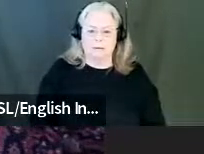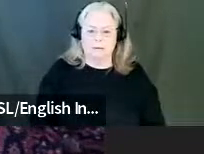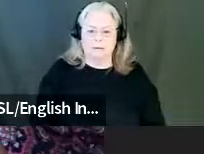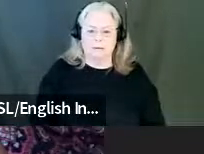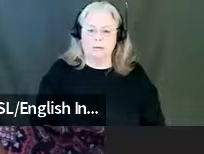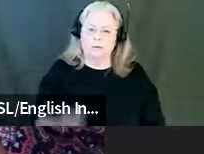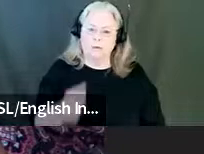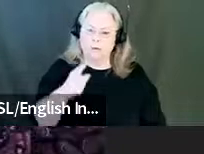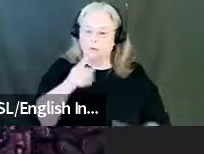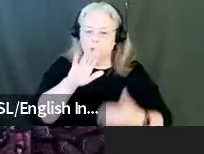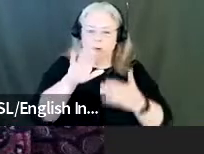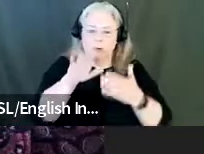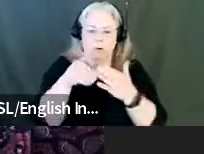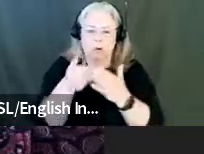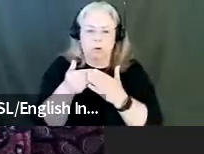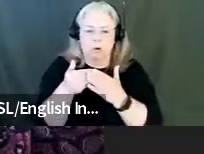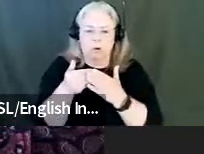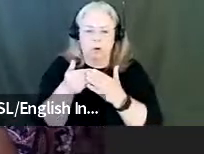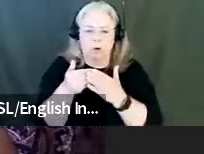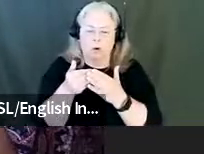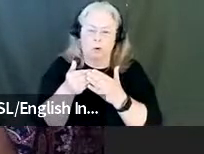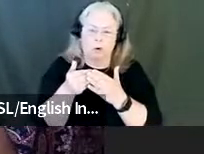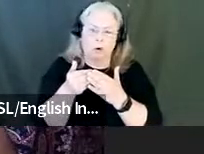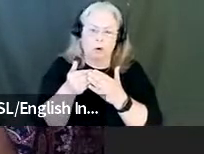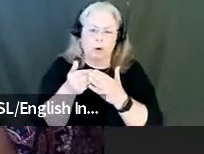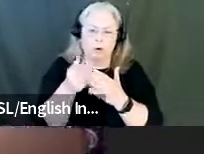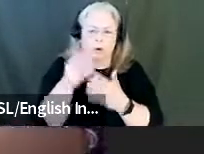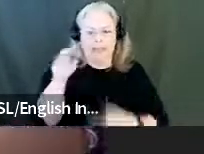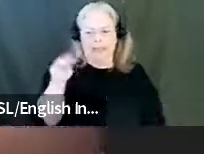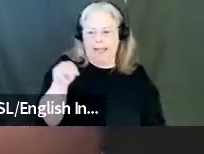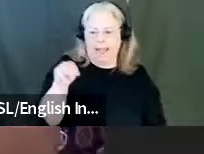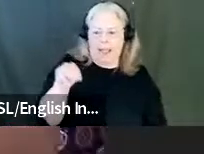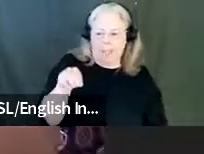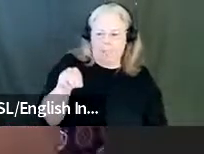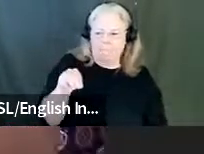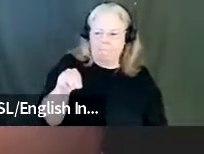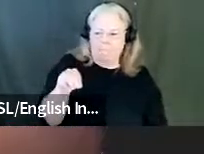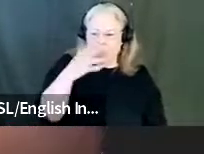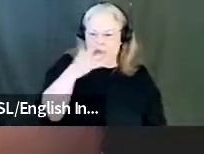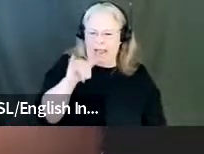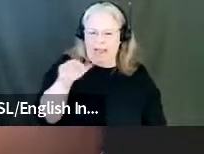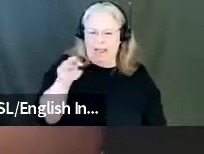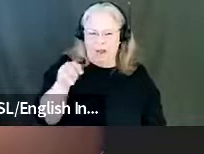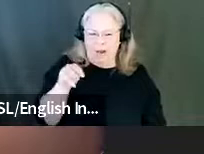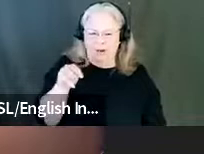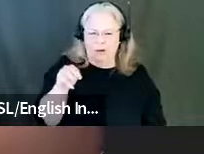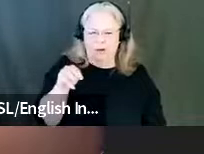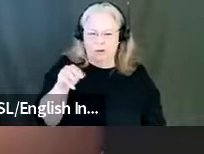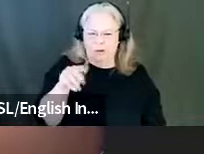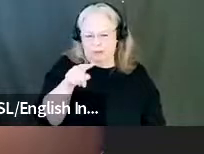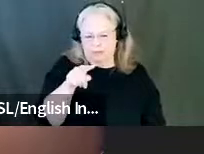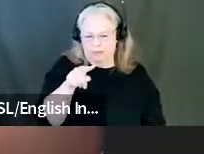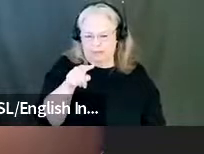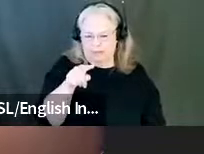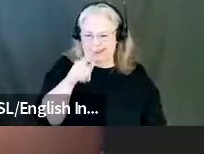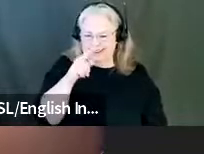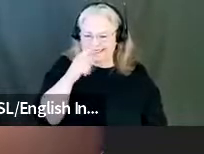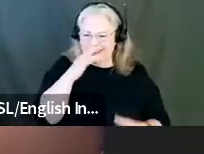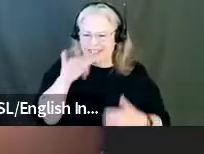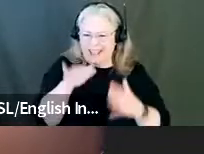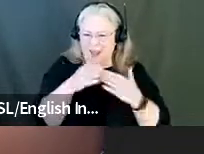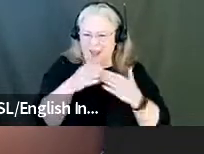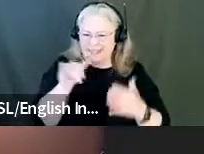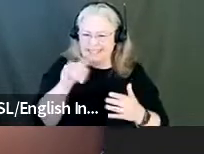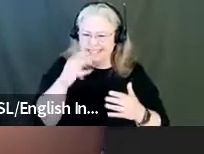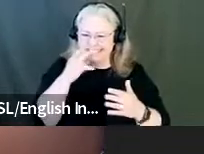So that whole thing of, you know, it's like about like an M, so that I'm like, so I'm going to just freeze it right there. So